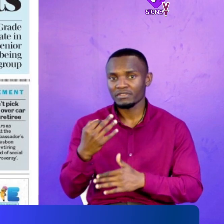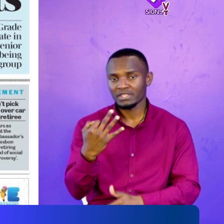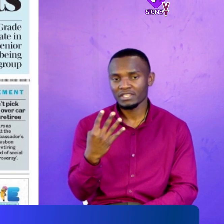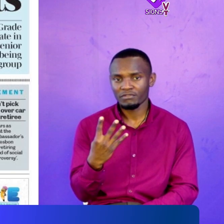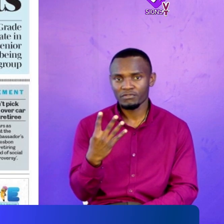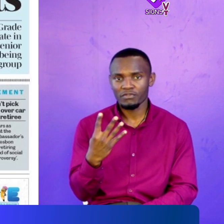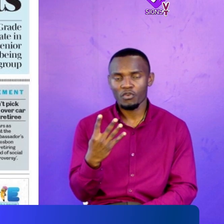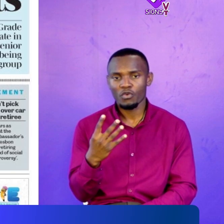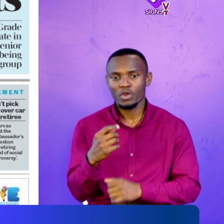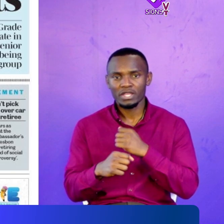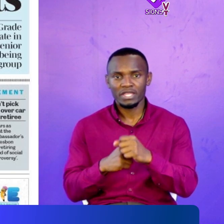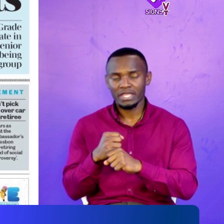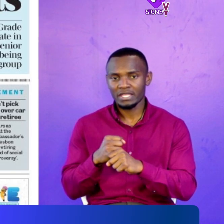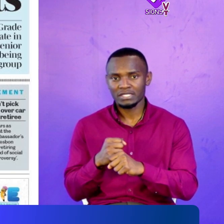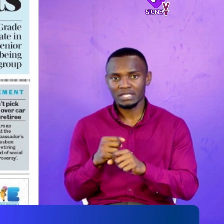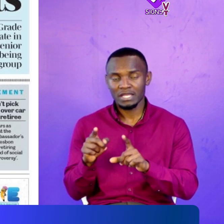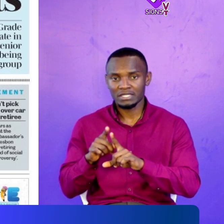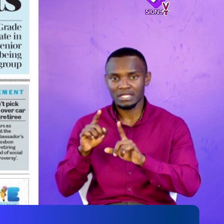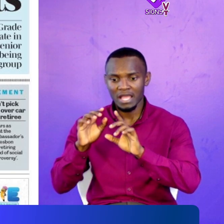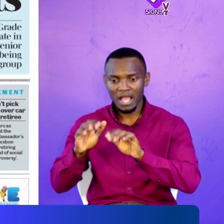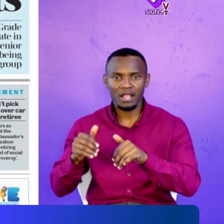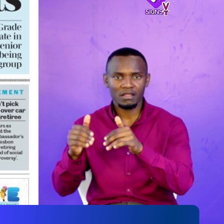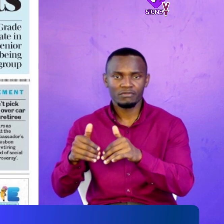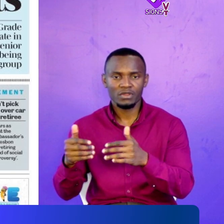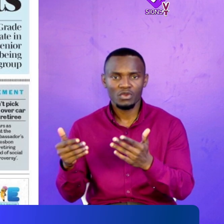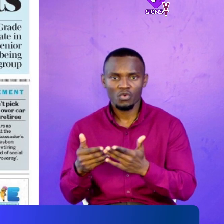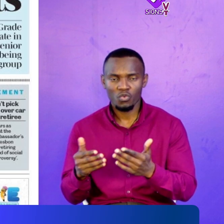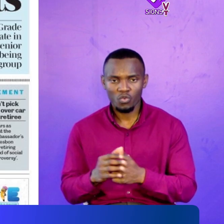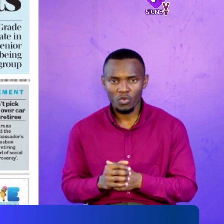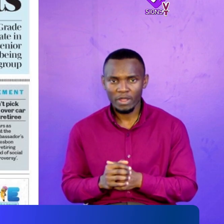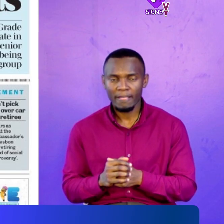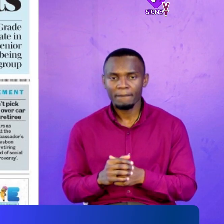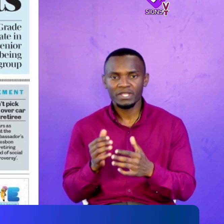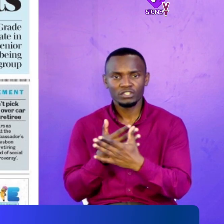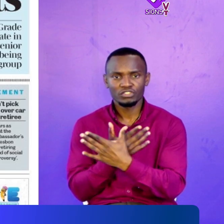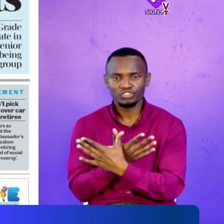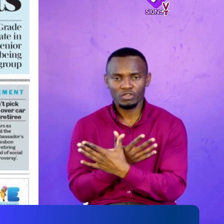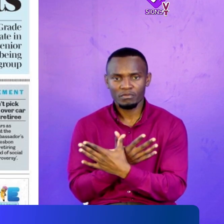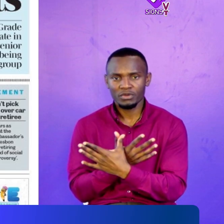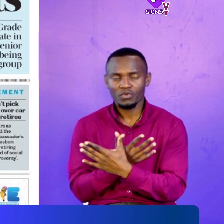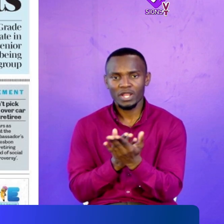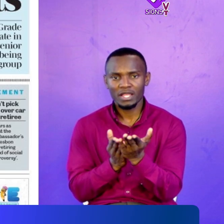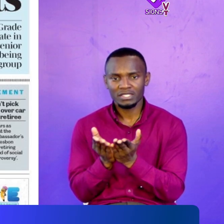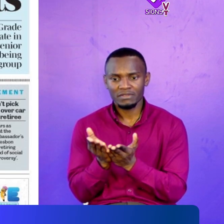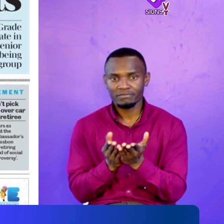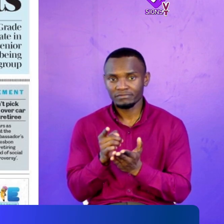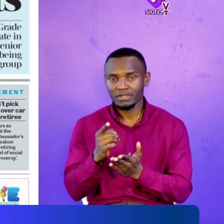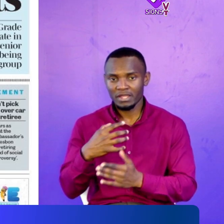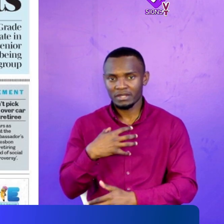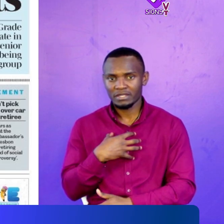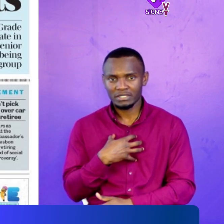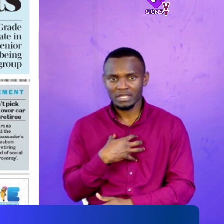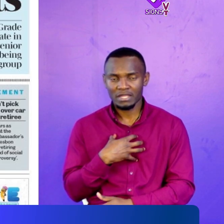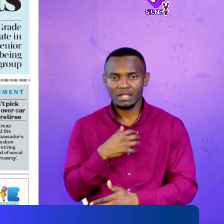a gardener at the German ambassador's premises, Hudson Lumbwaka is retiring under a cloud of